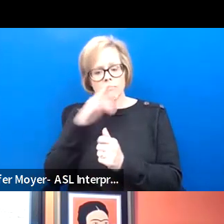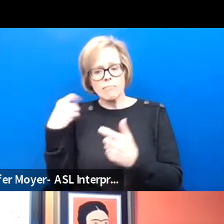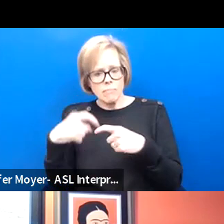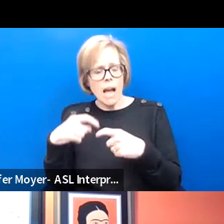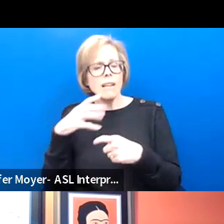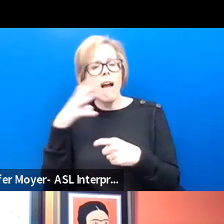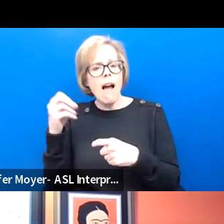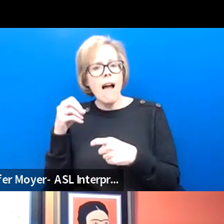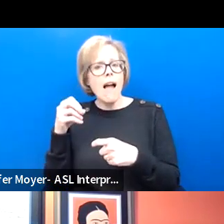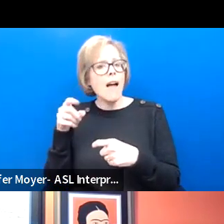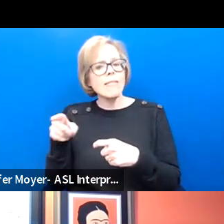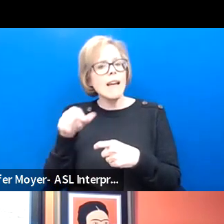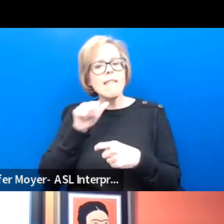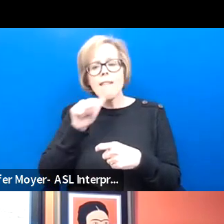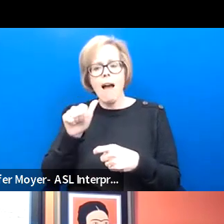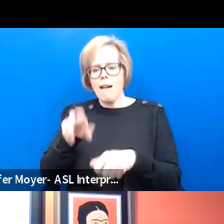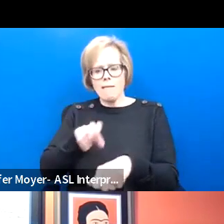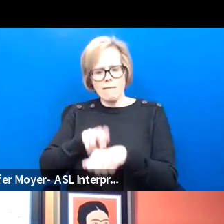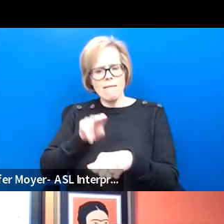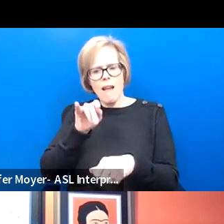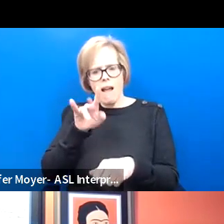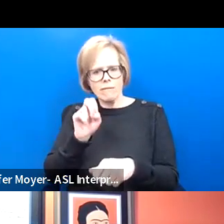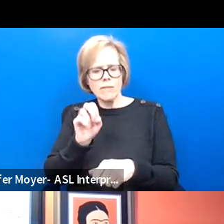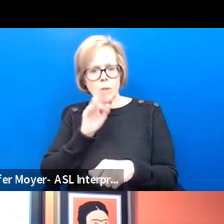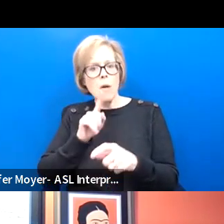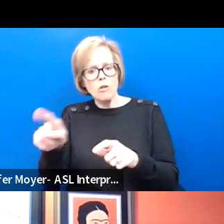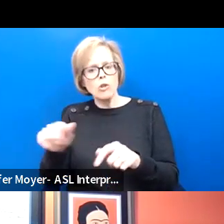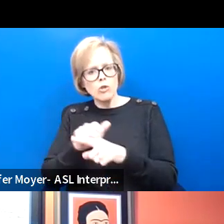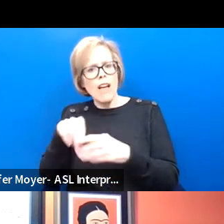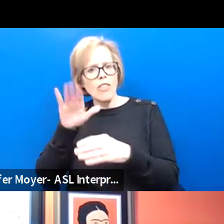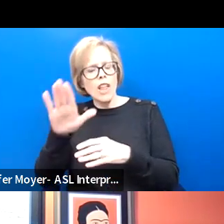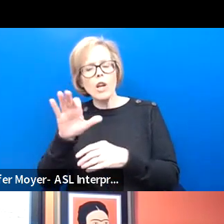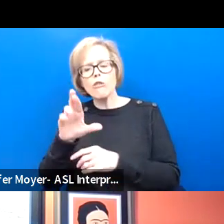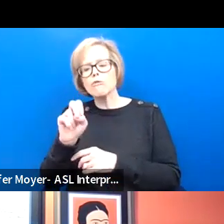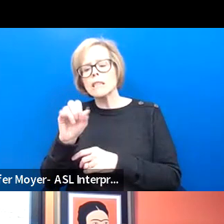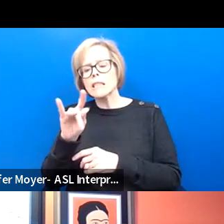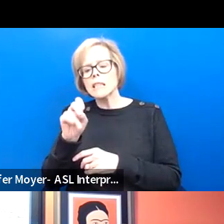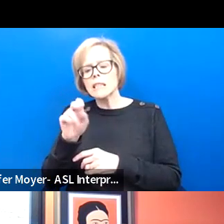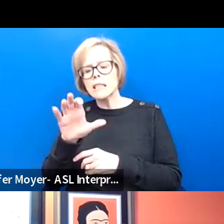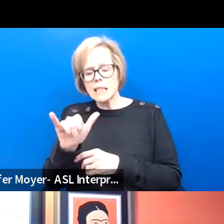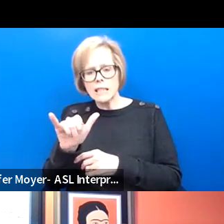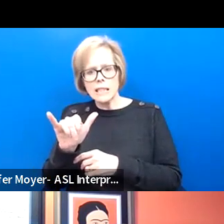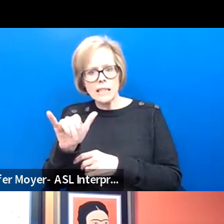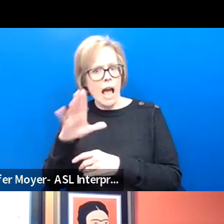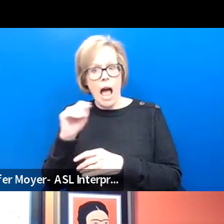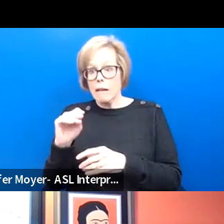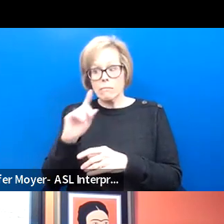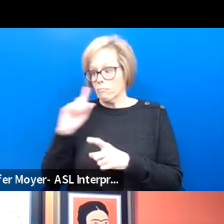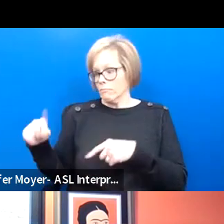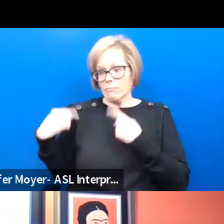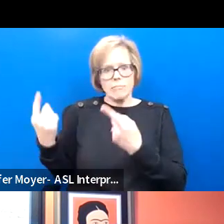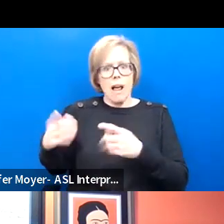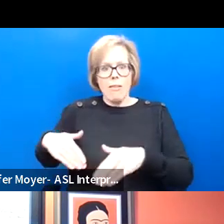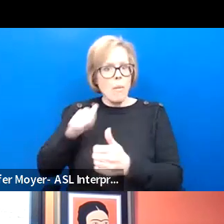also not a native speaker, and they were trained in residency to speak Spanish, and has not been able to pass the